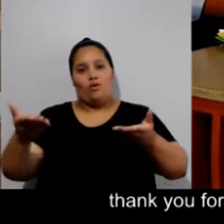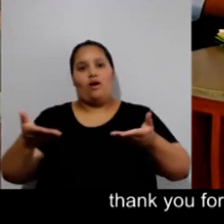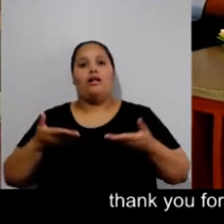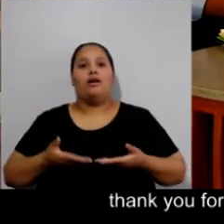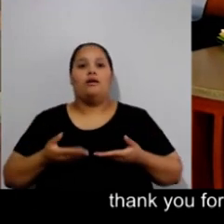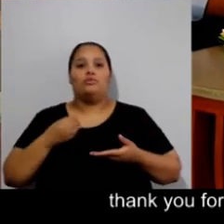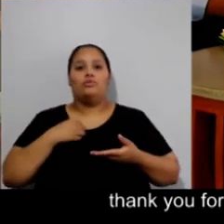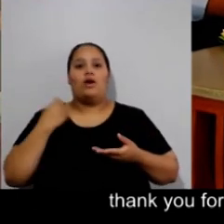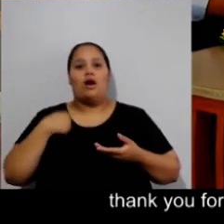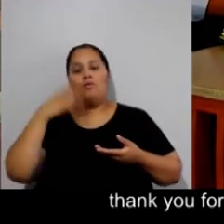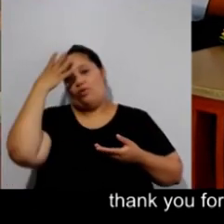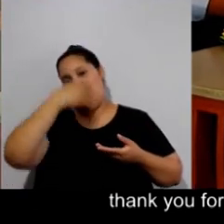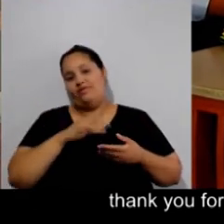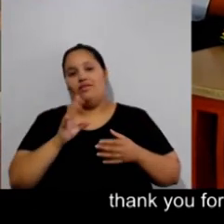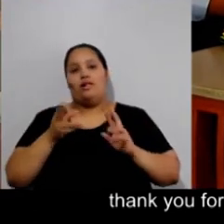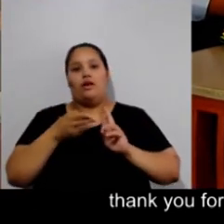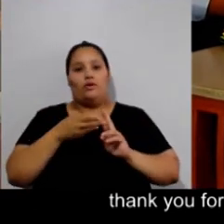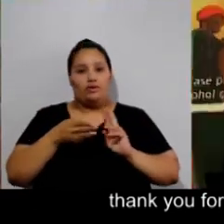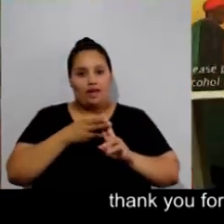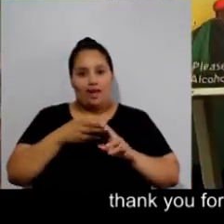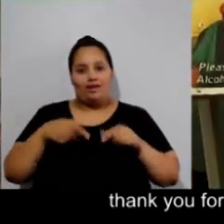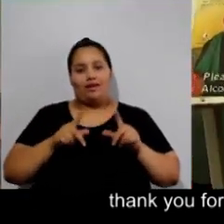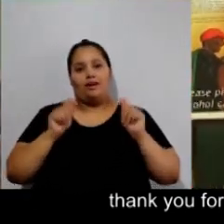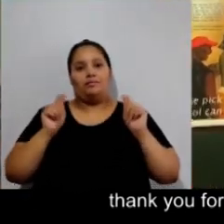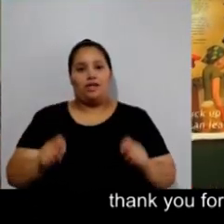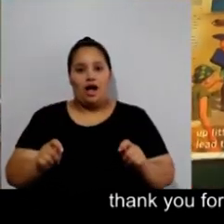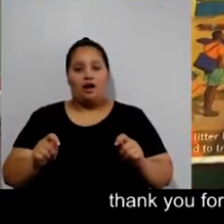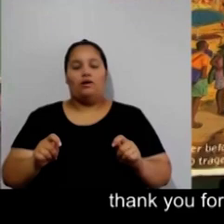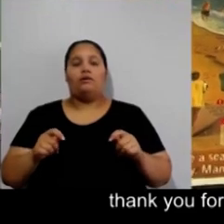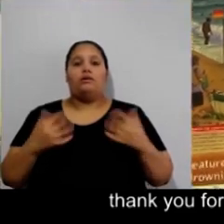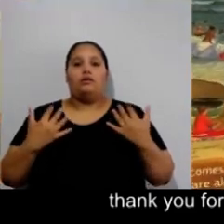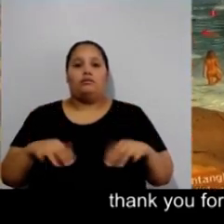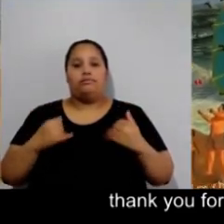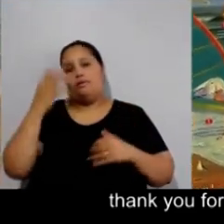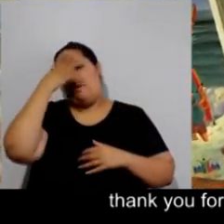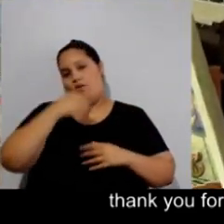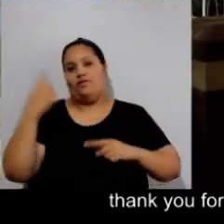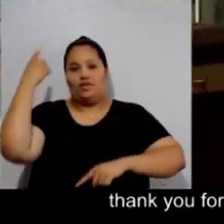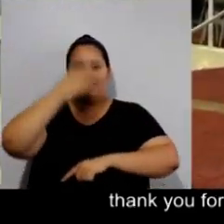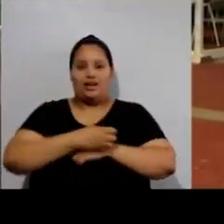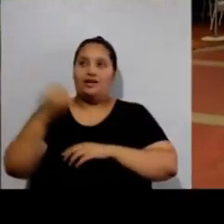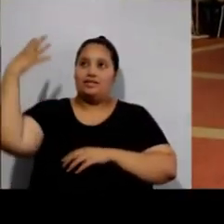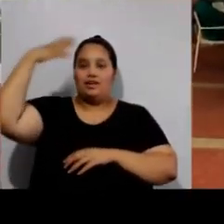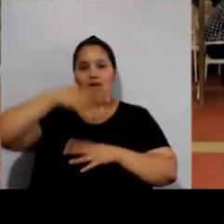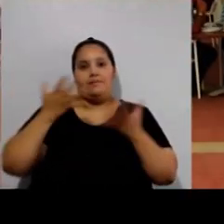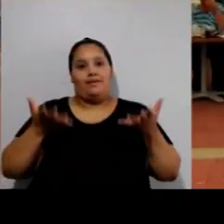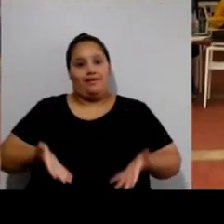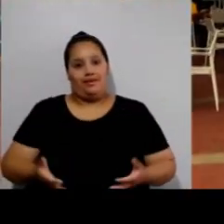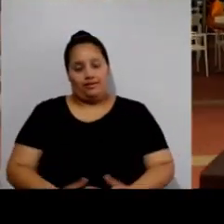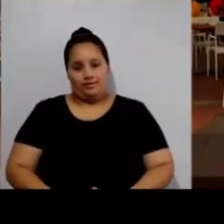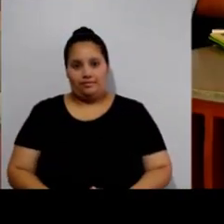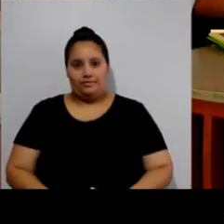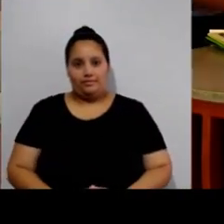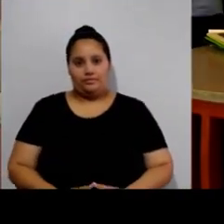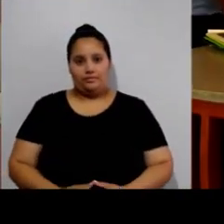again and welcome to our beautiful hotel. And in Cape Town, where it's a glorious